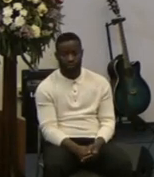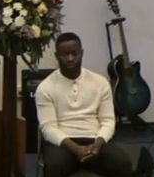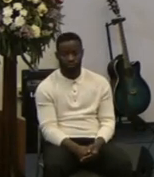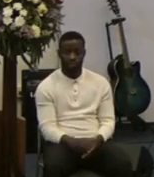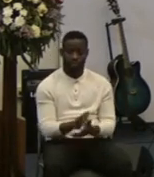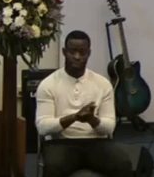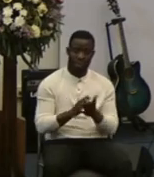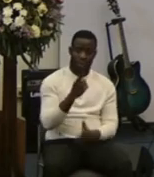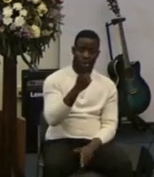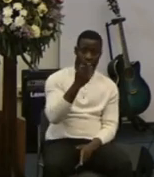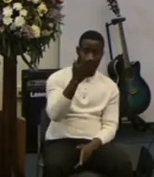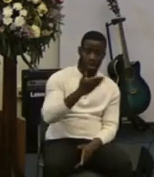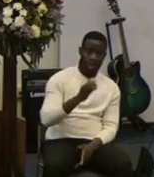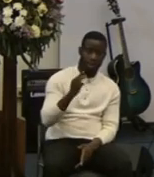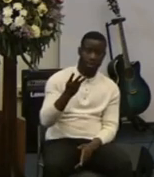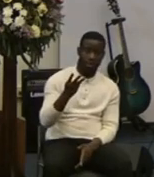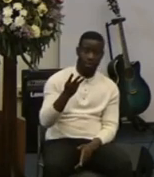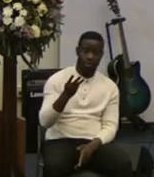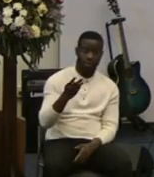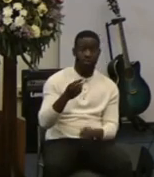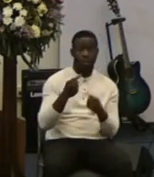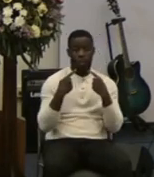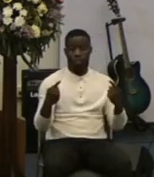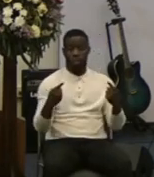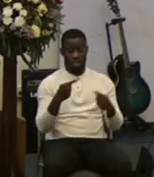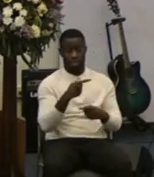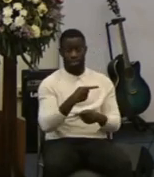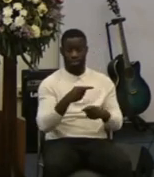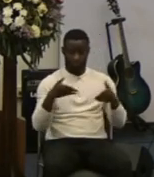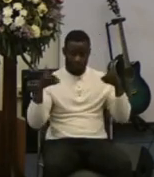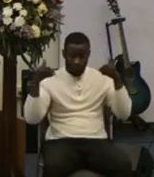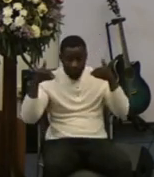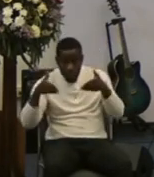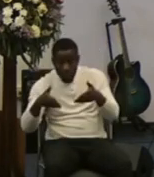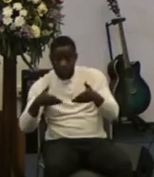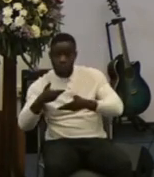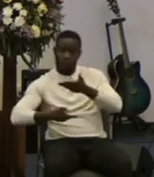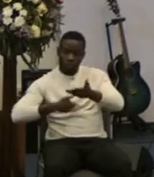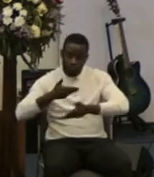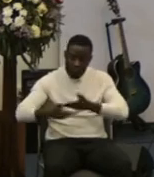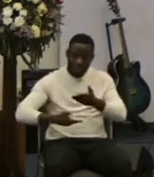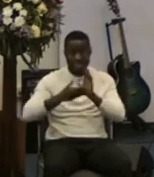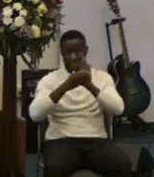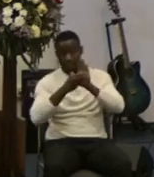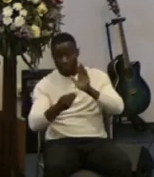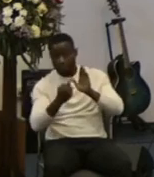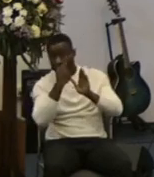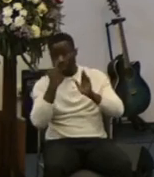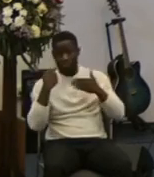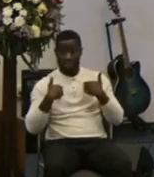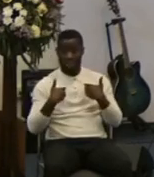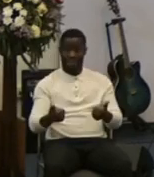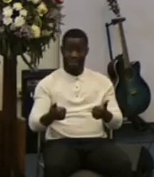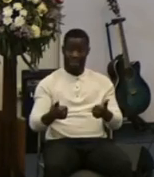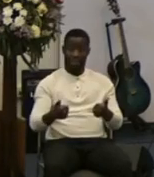Just over a third of Mark's gospel contains stories about the